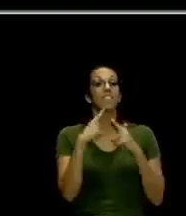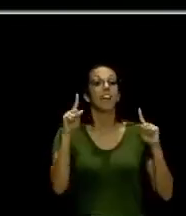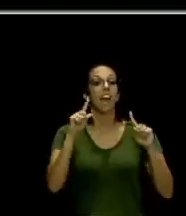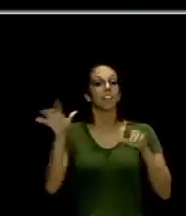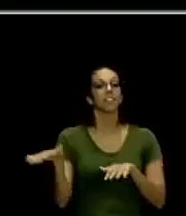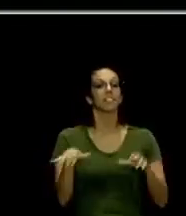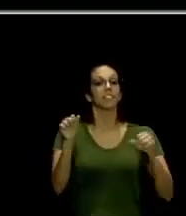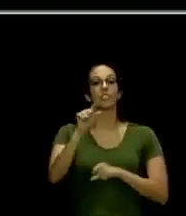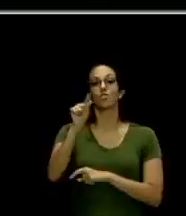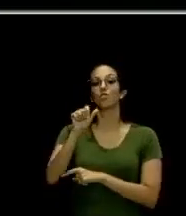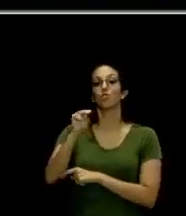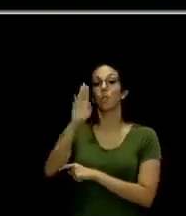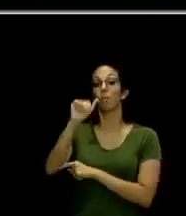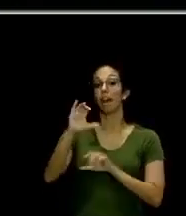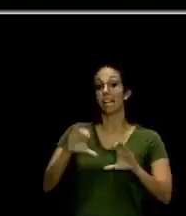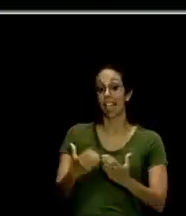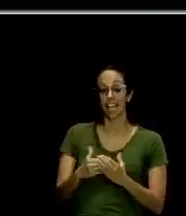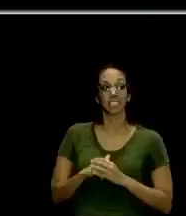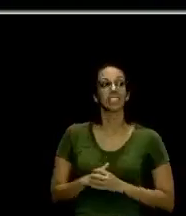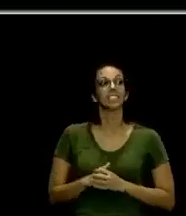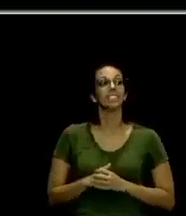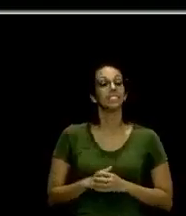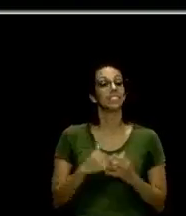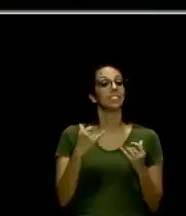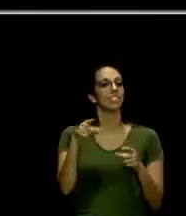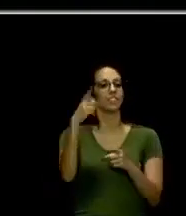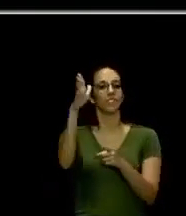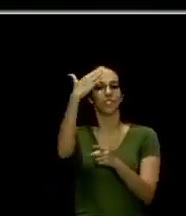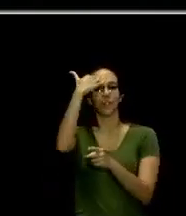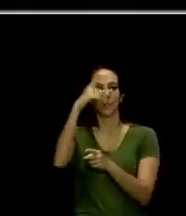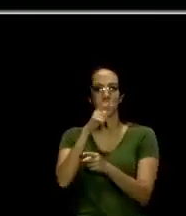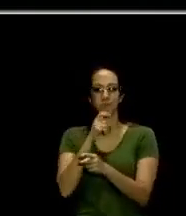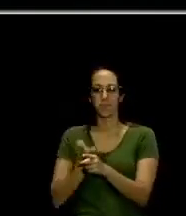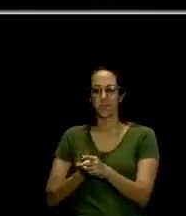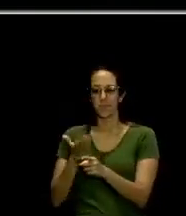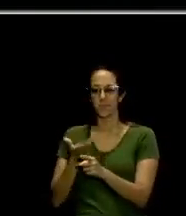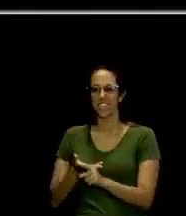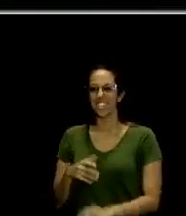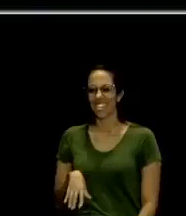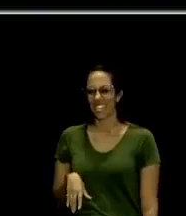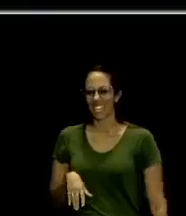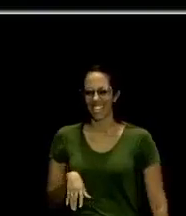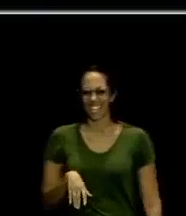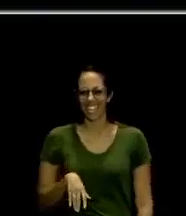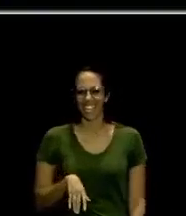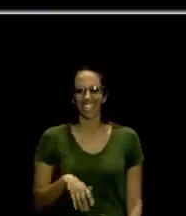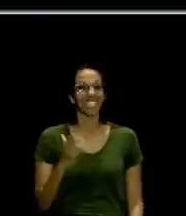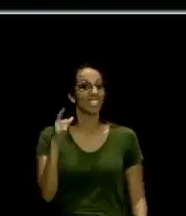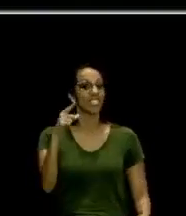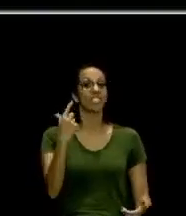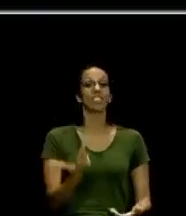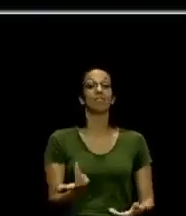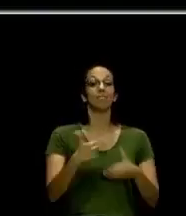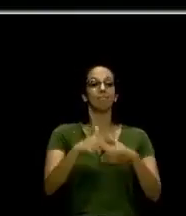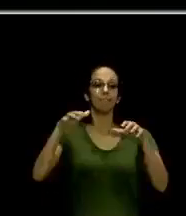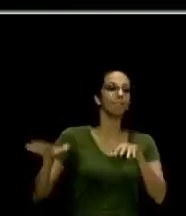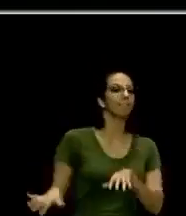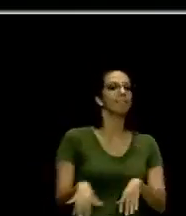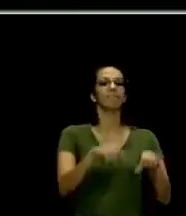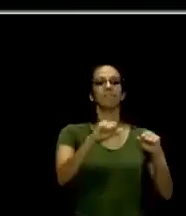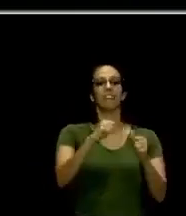class. At this point, she knows who she is. She jumped right in and helped us